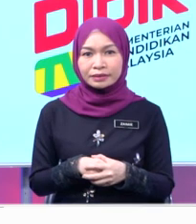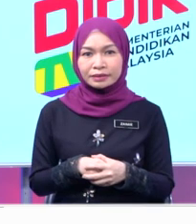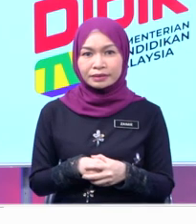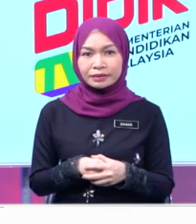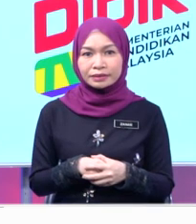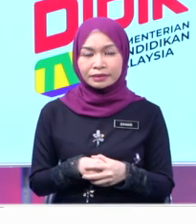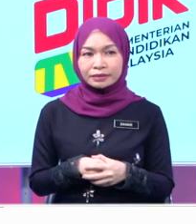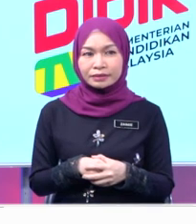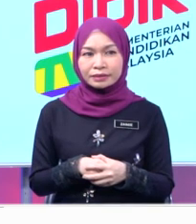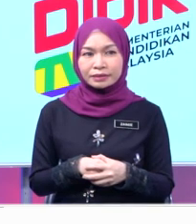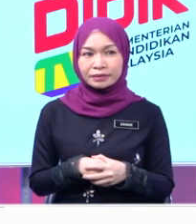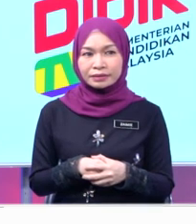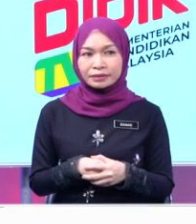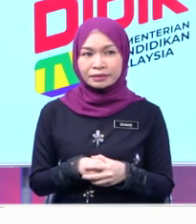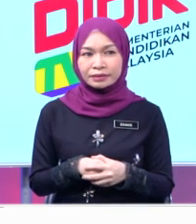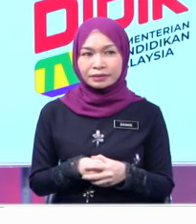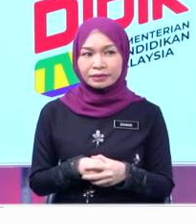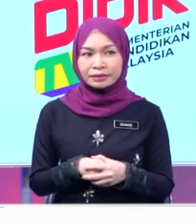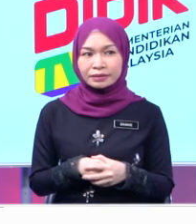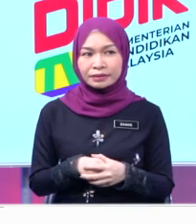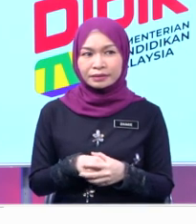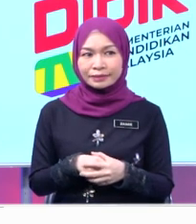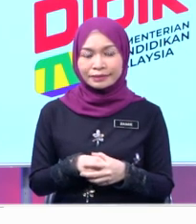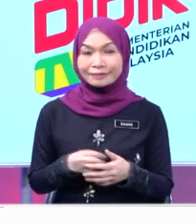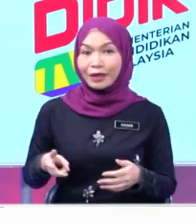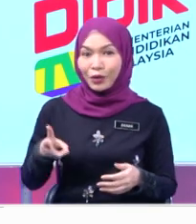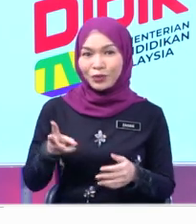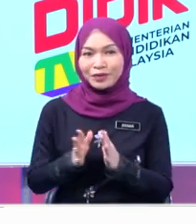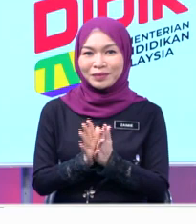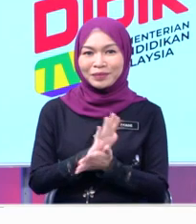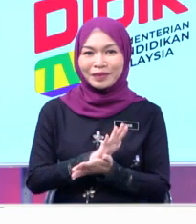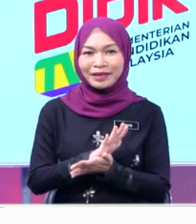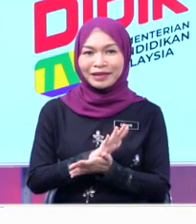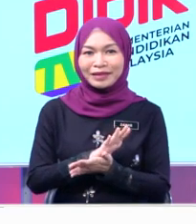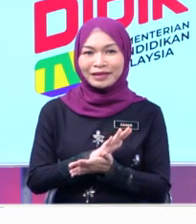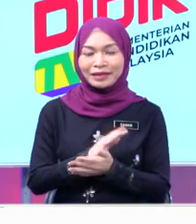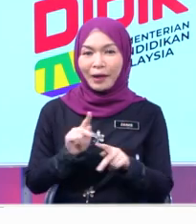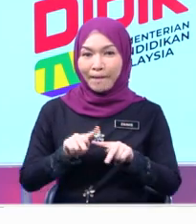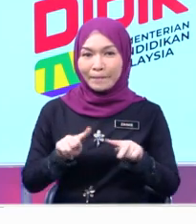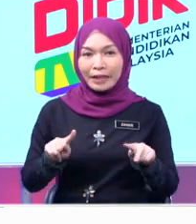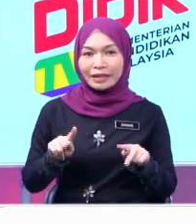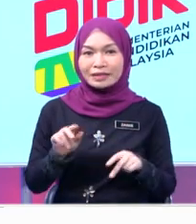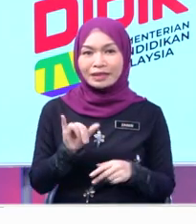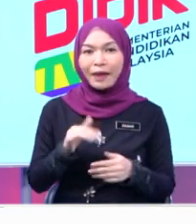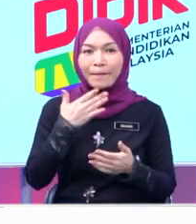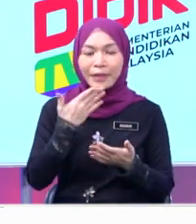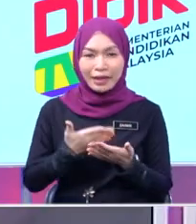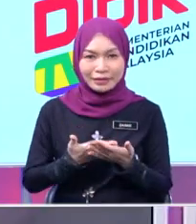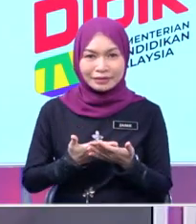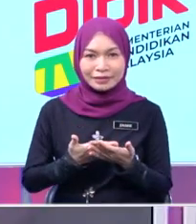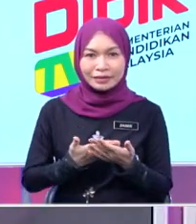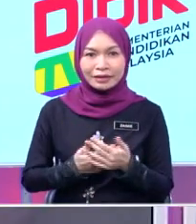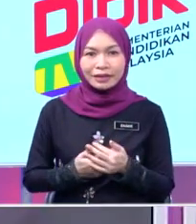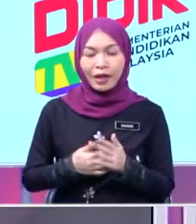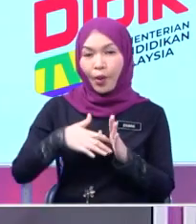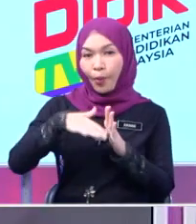a much better place without them. Okay, the world will be, or you can rephrase, the world would be a